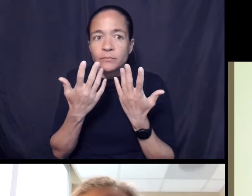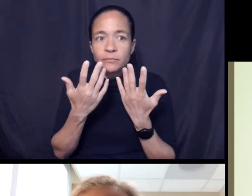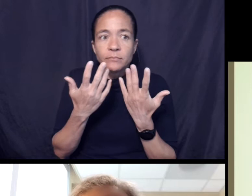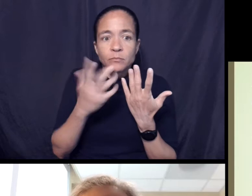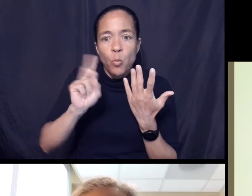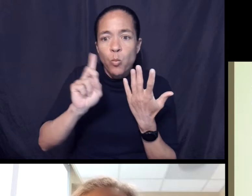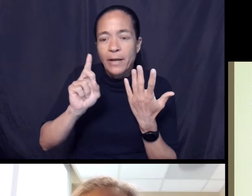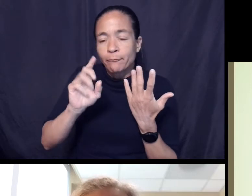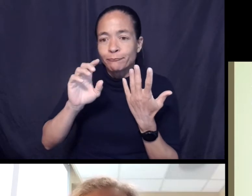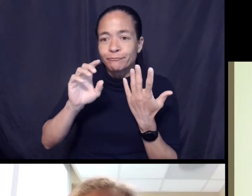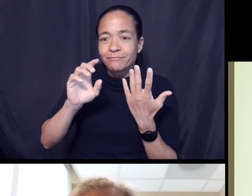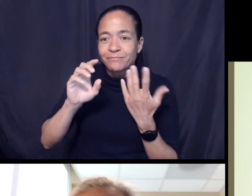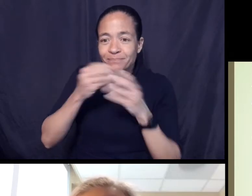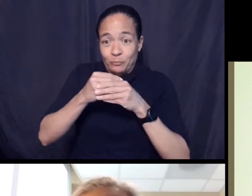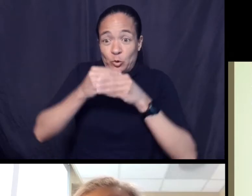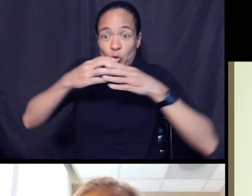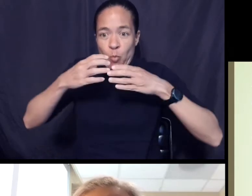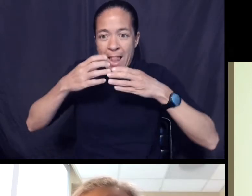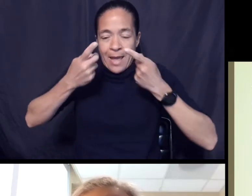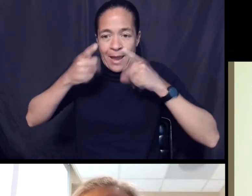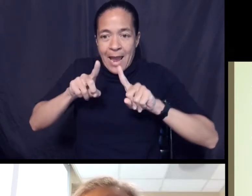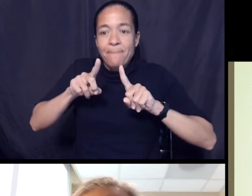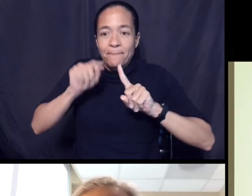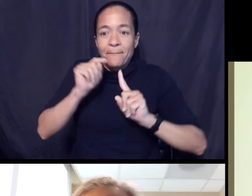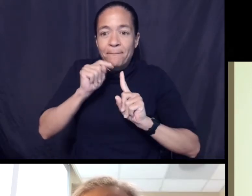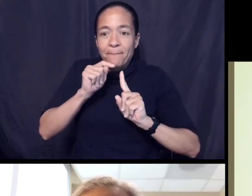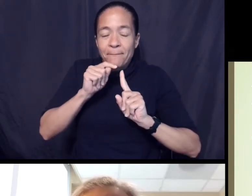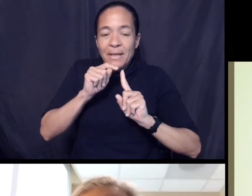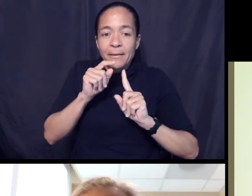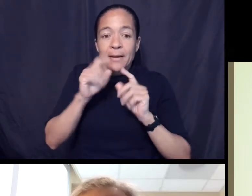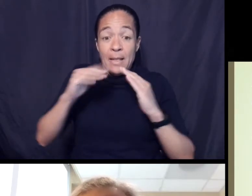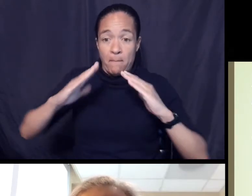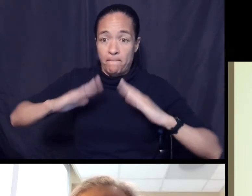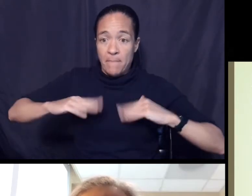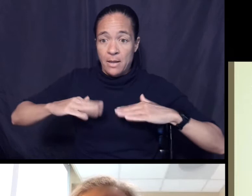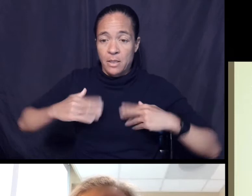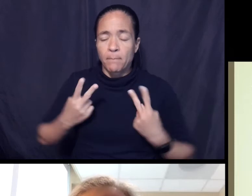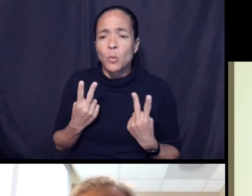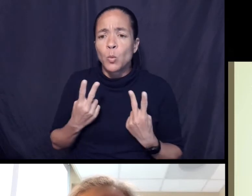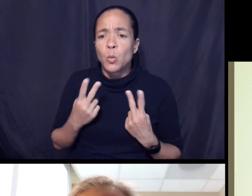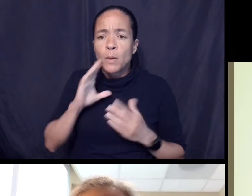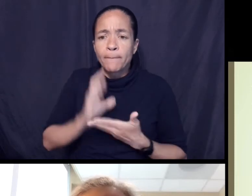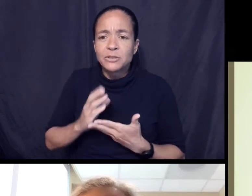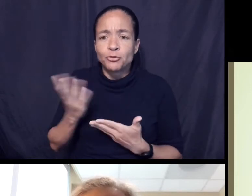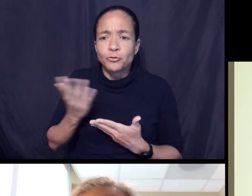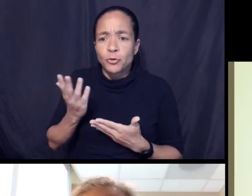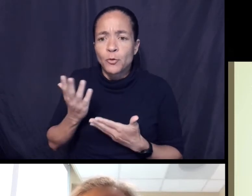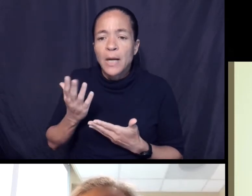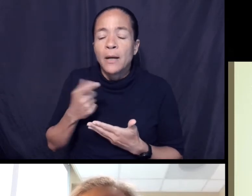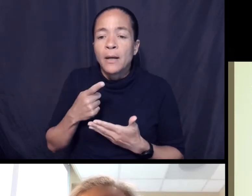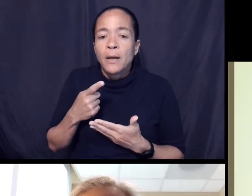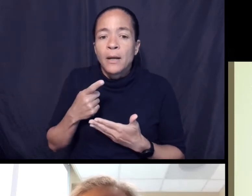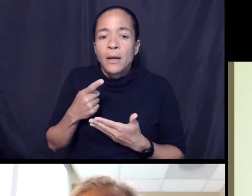of active retinitis or inflammation of the retina. And this bottom two photographs are showing